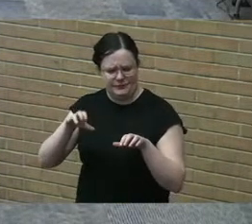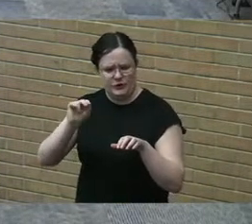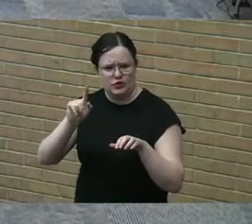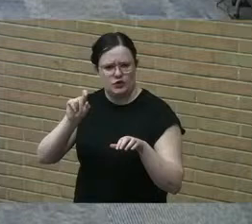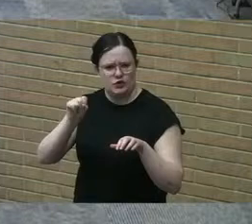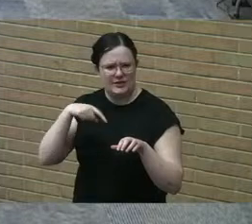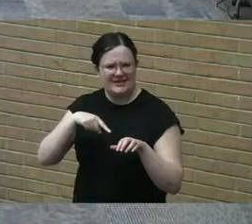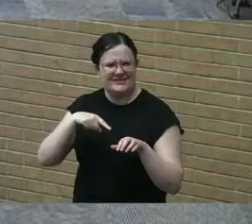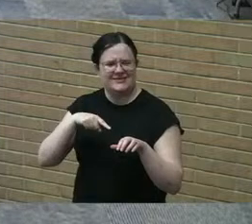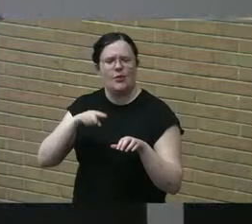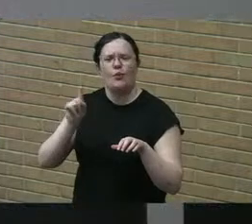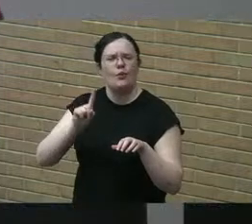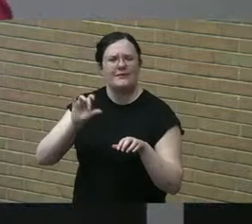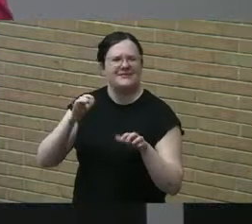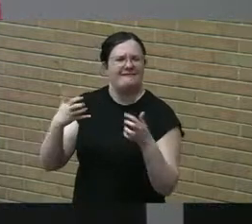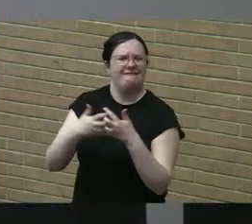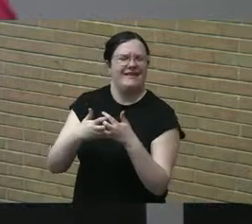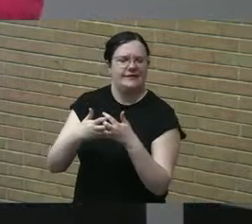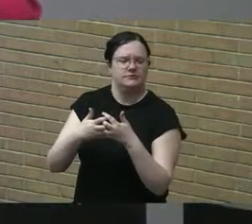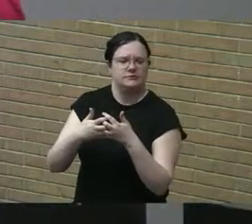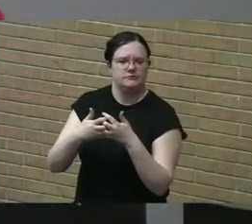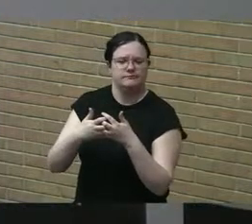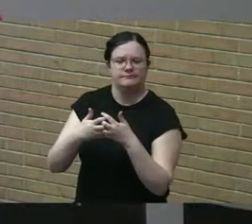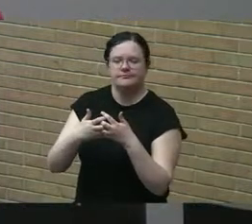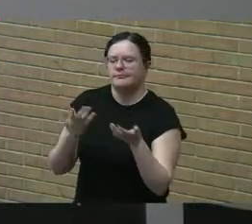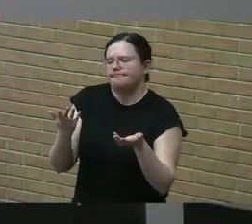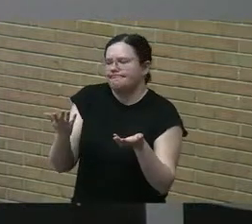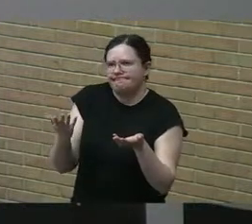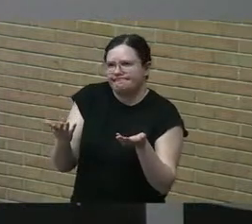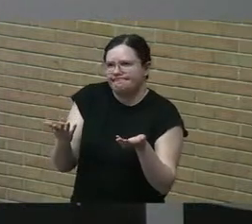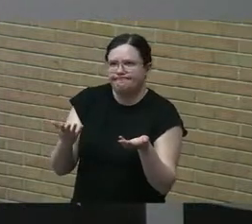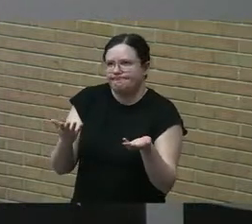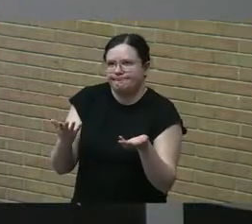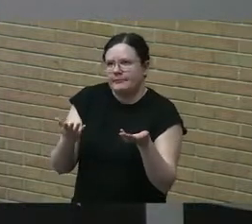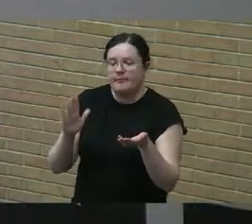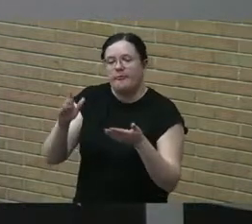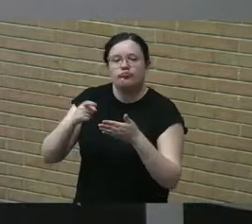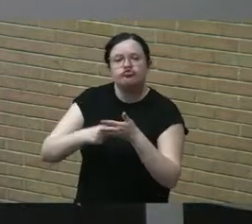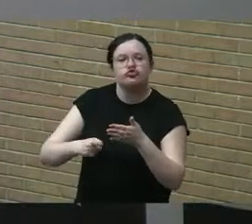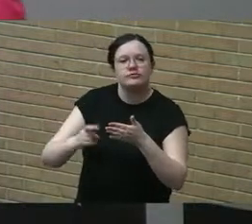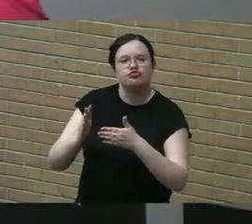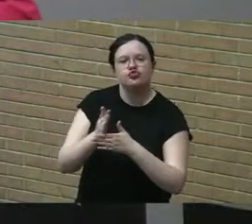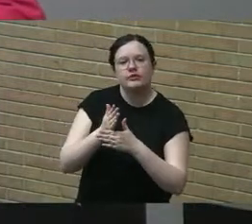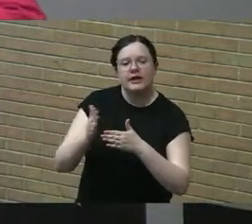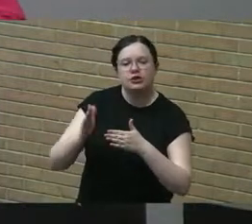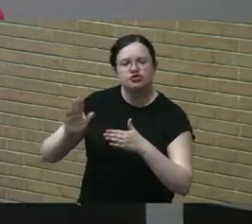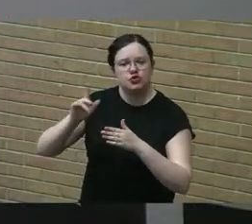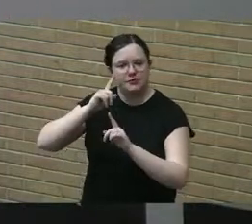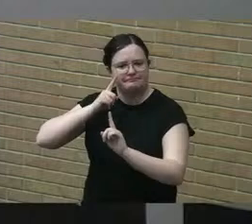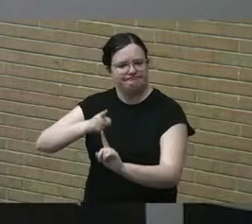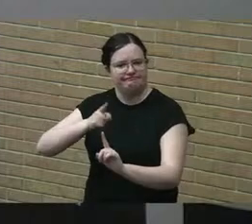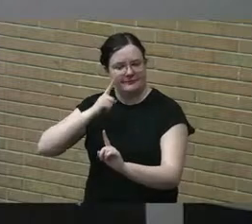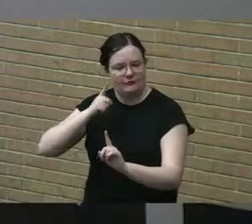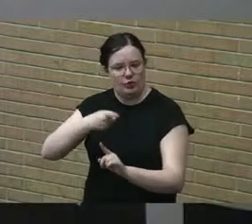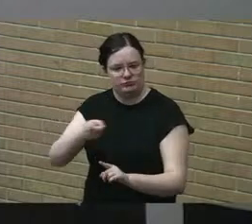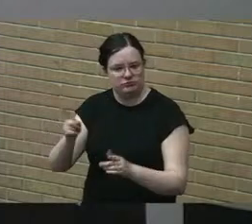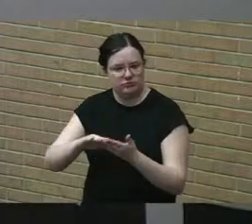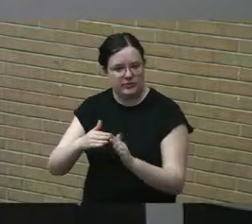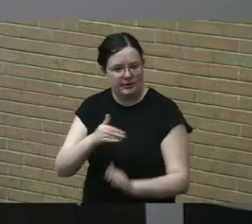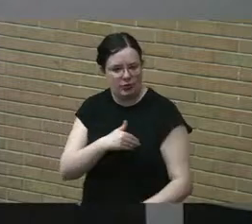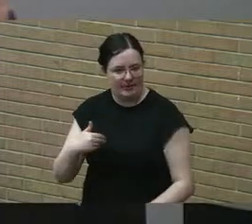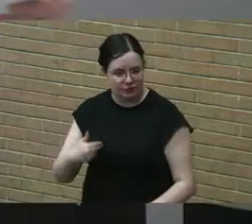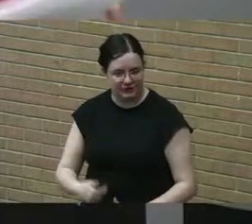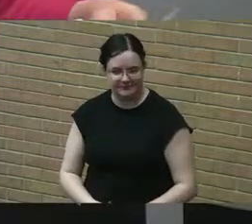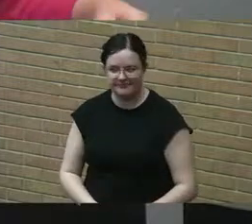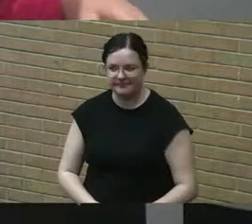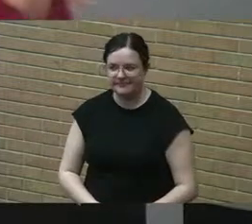overall range, price range or target to community members?